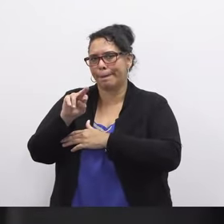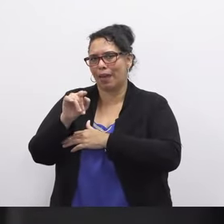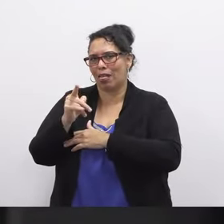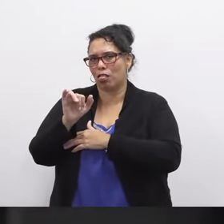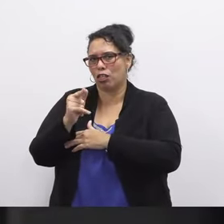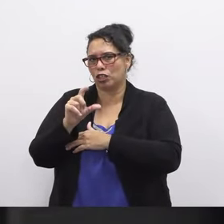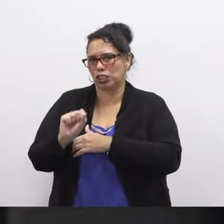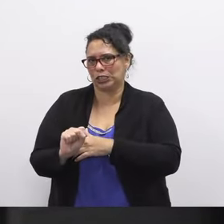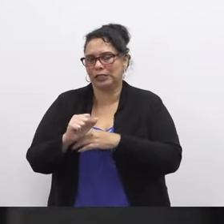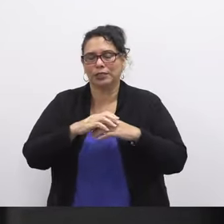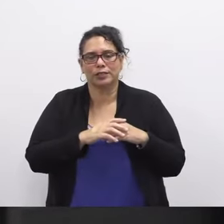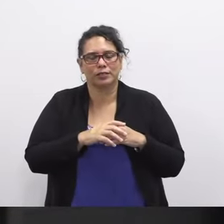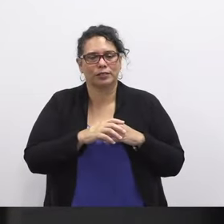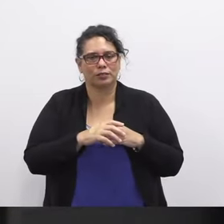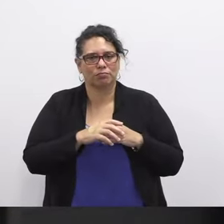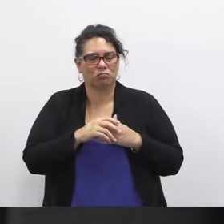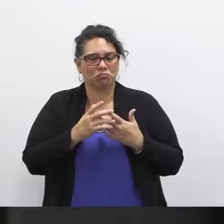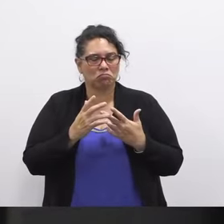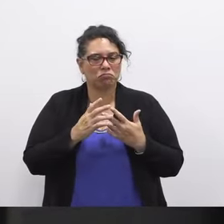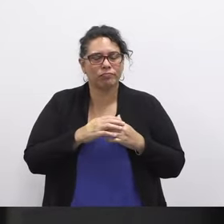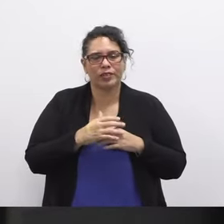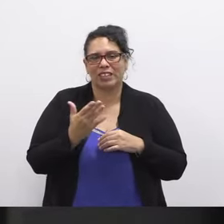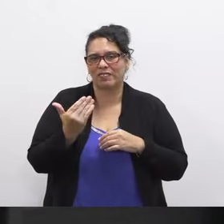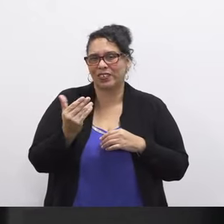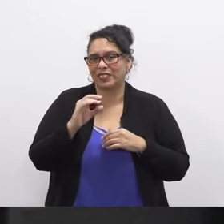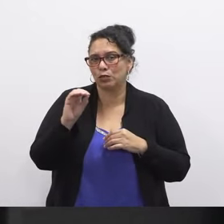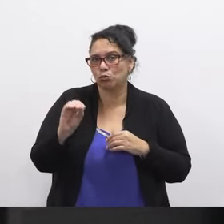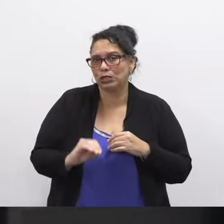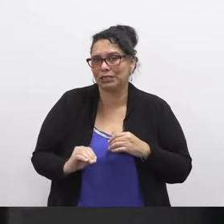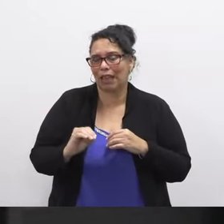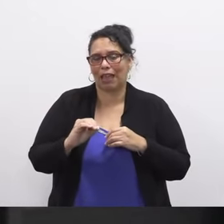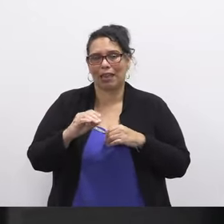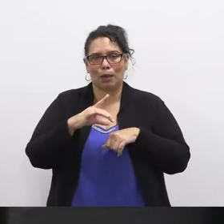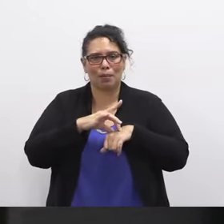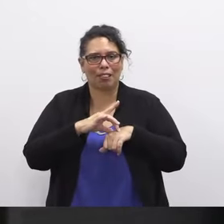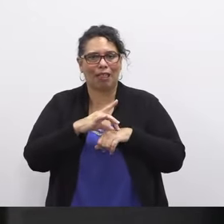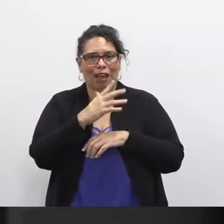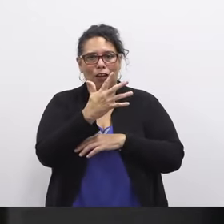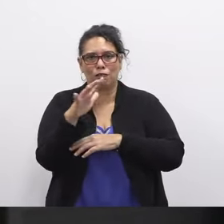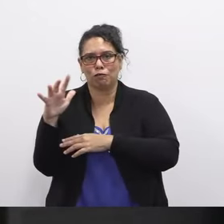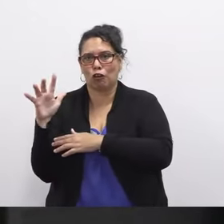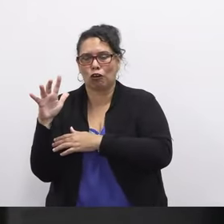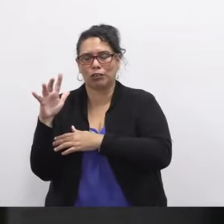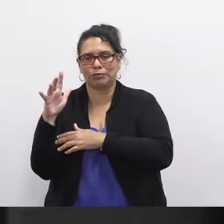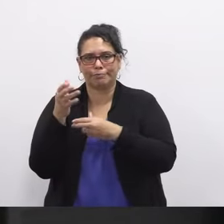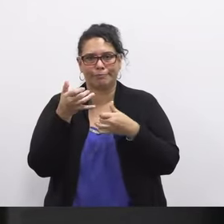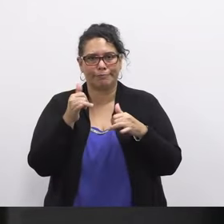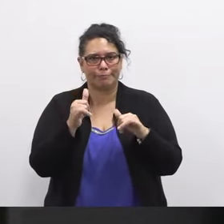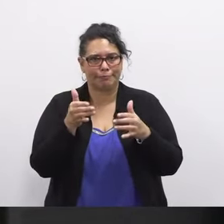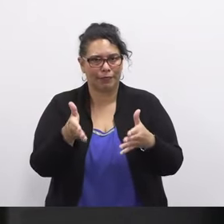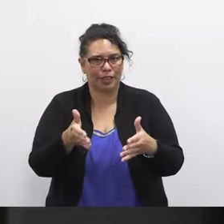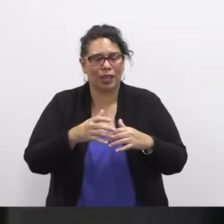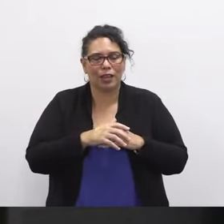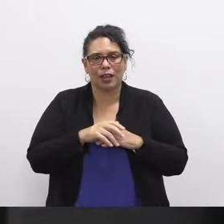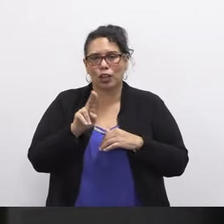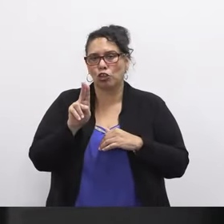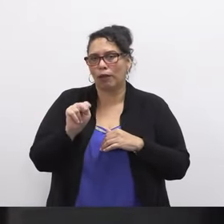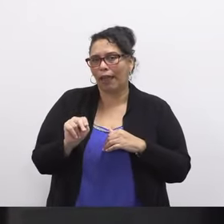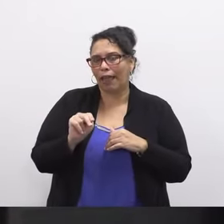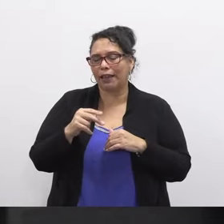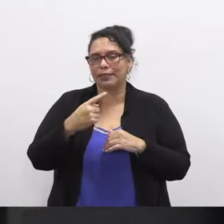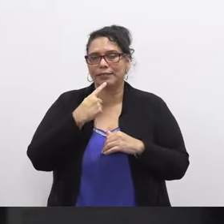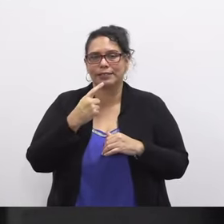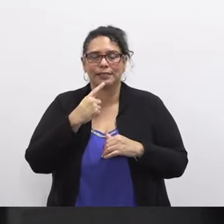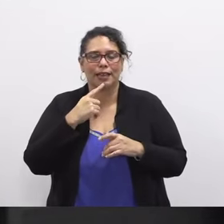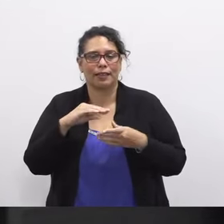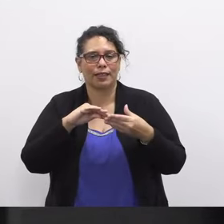Resources Institute has revealed only 15% of the planet's forests remain intact, and the UN reported that the quantity of